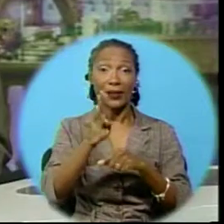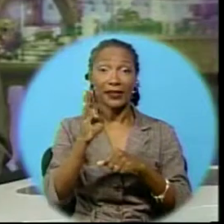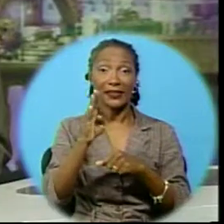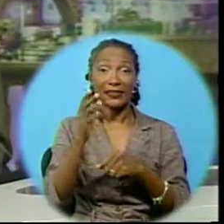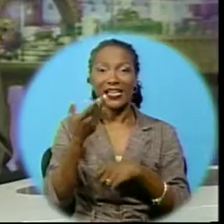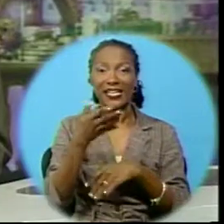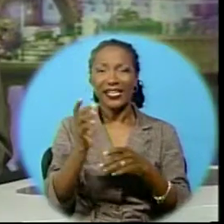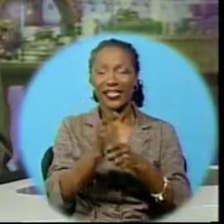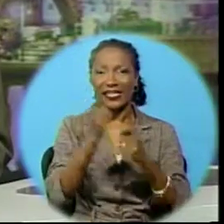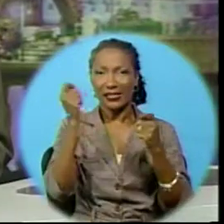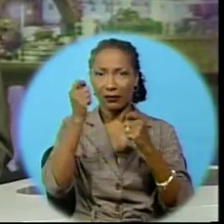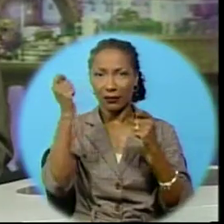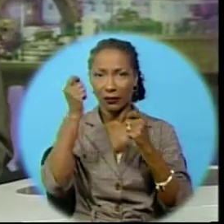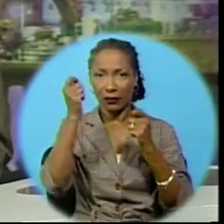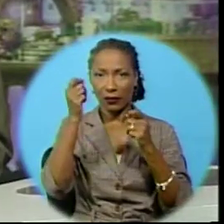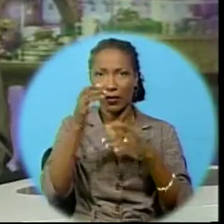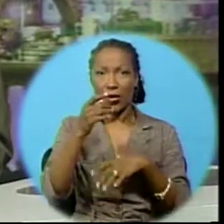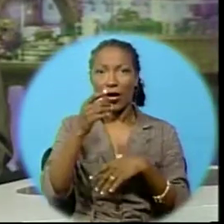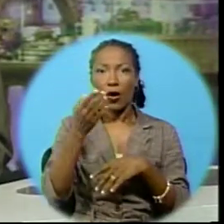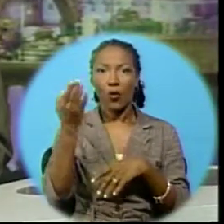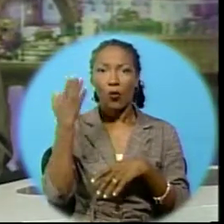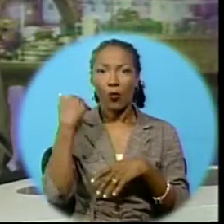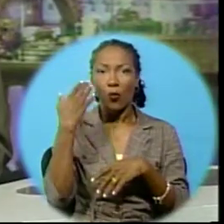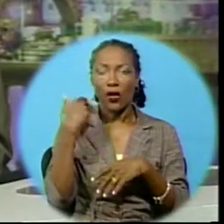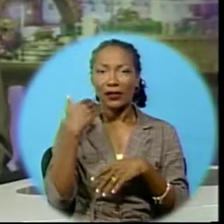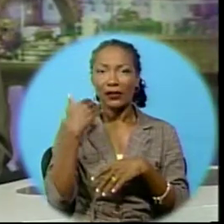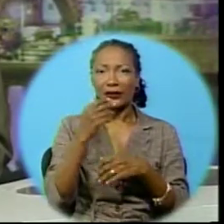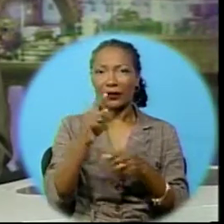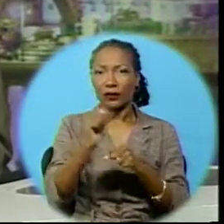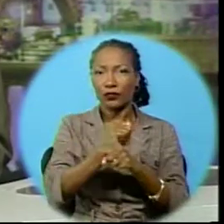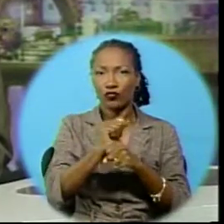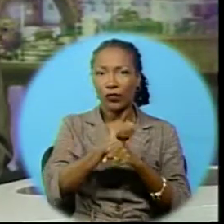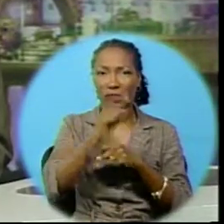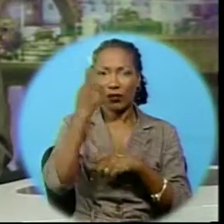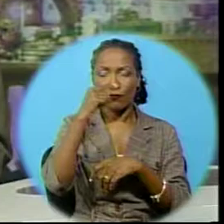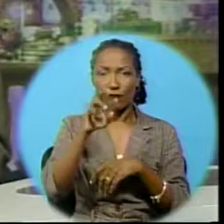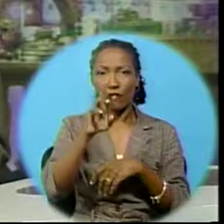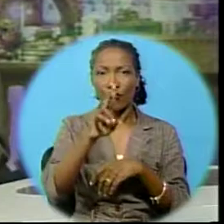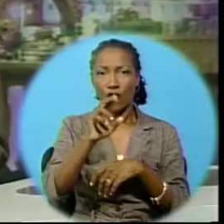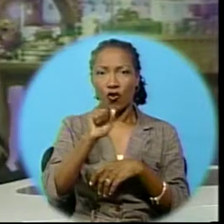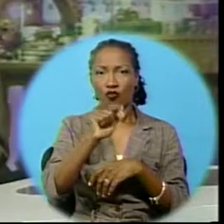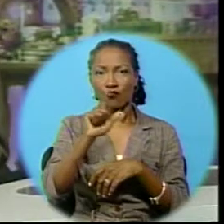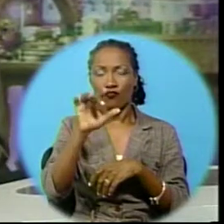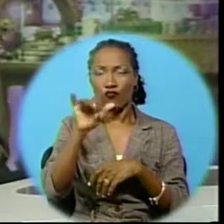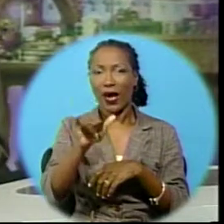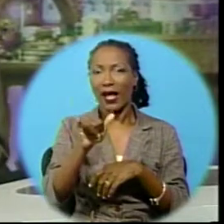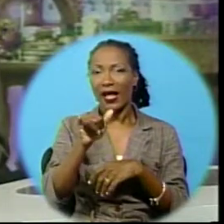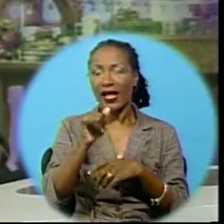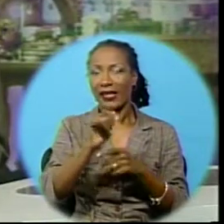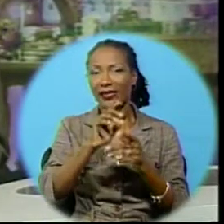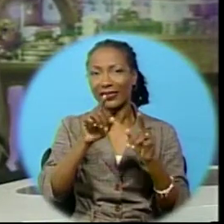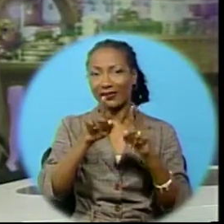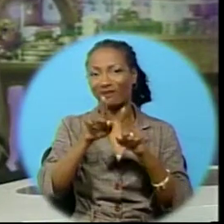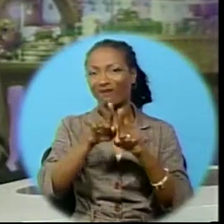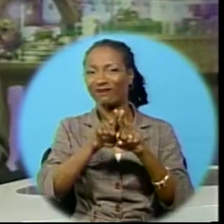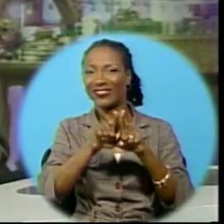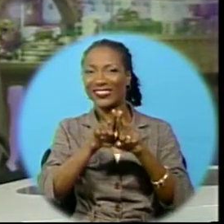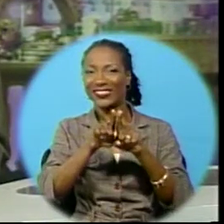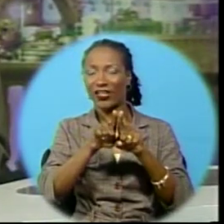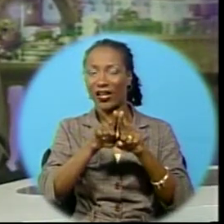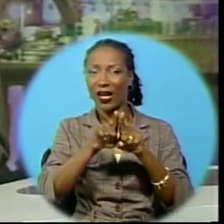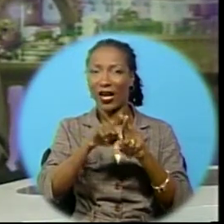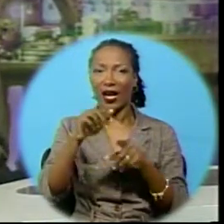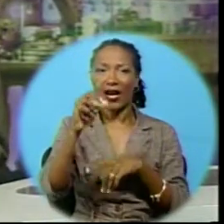MMA champ, was the fitness coach for rally superstar Ken Block, who incidentally was here on the island for the Global Rallycross meet at